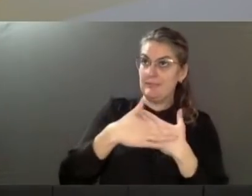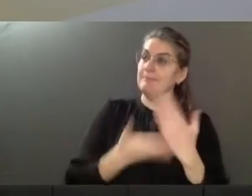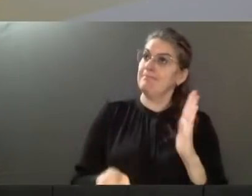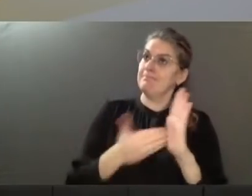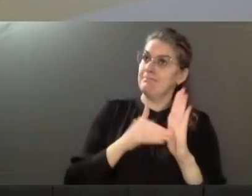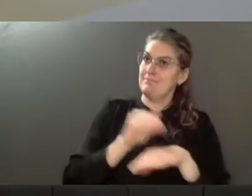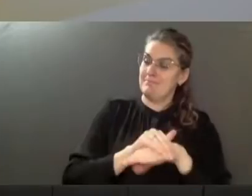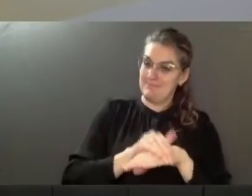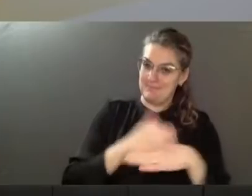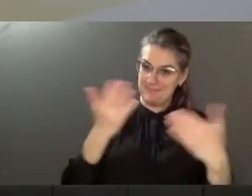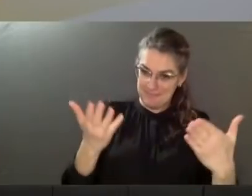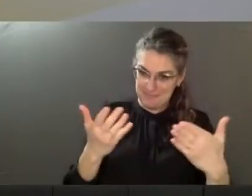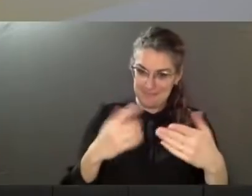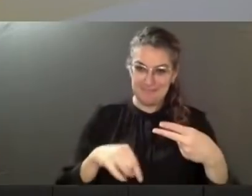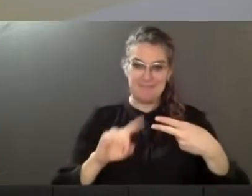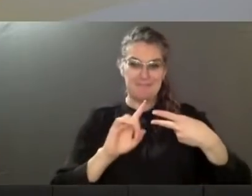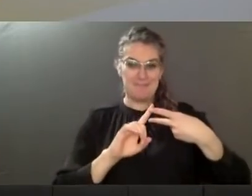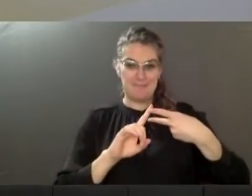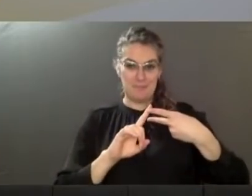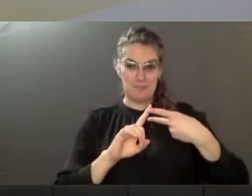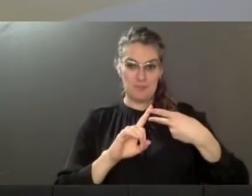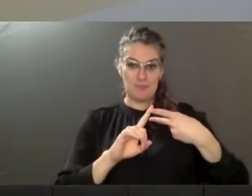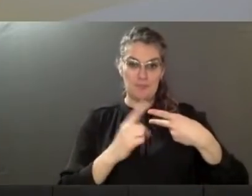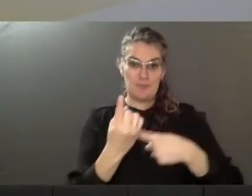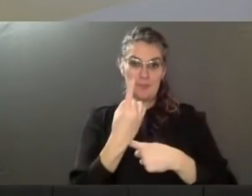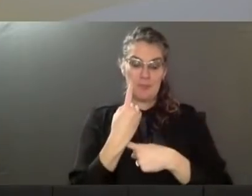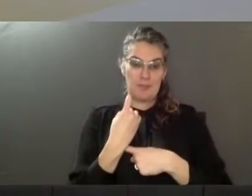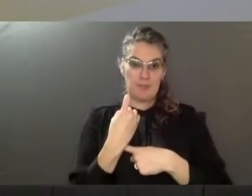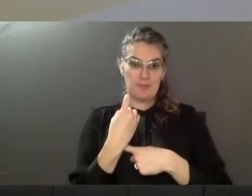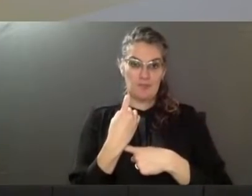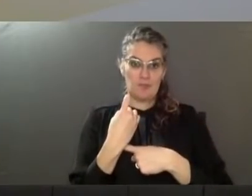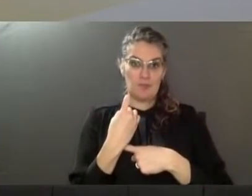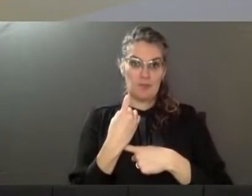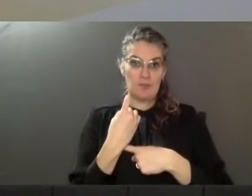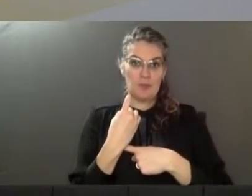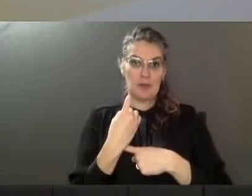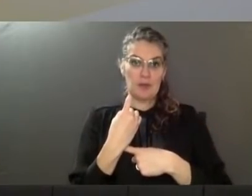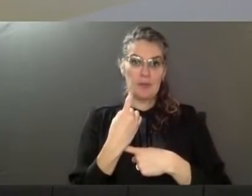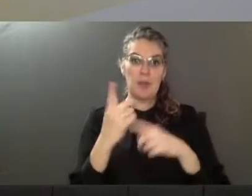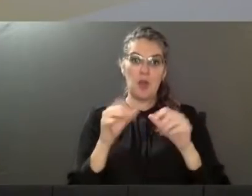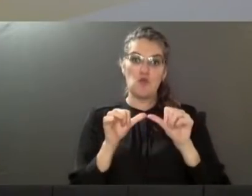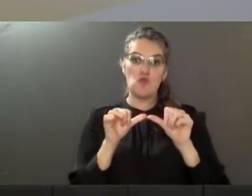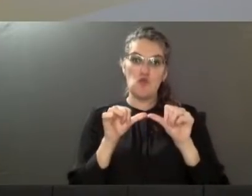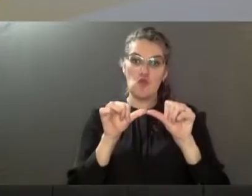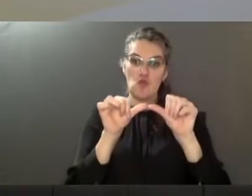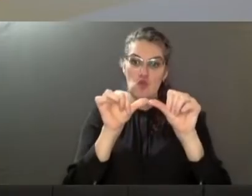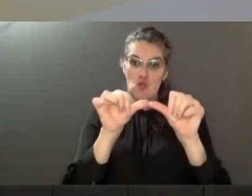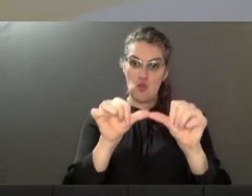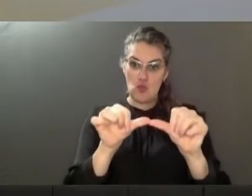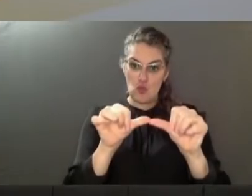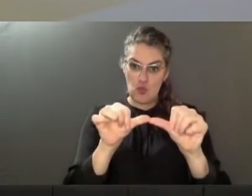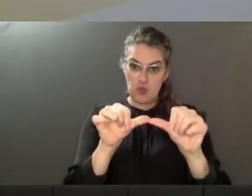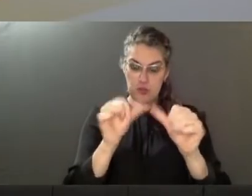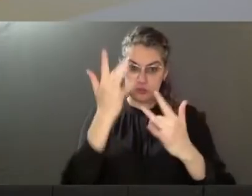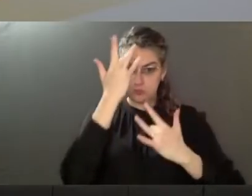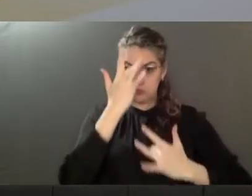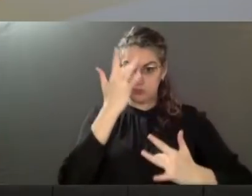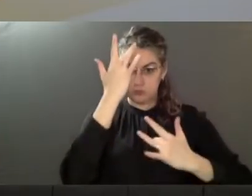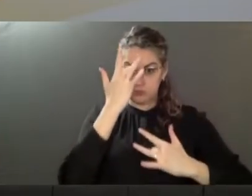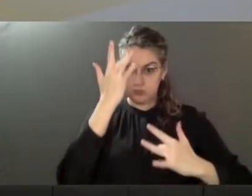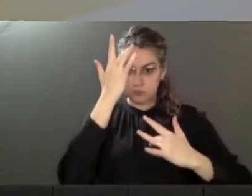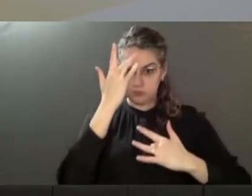One was, what do we know about ongoing sort of chronic symptoms with any ever positive cases of